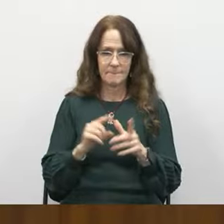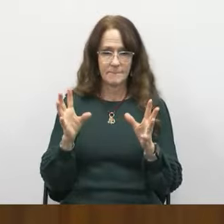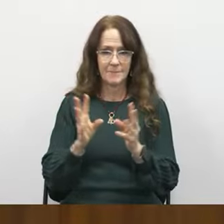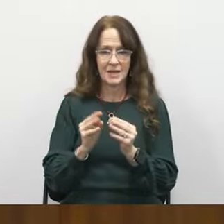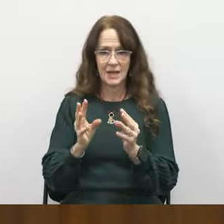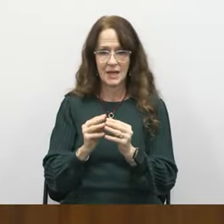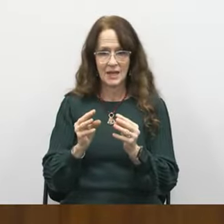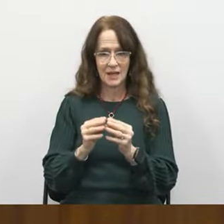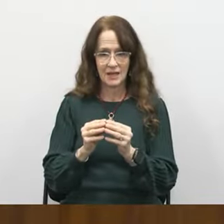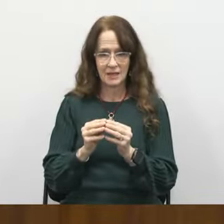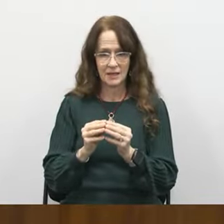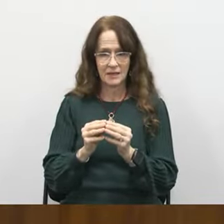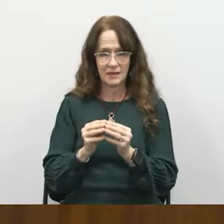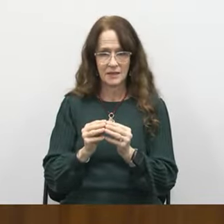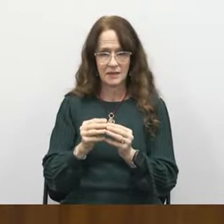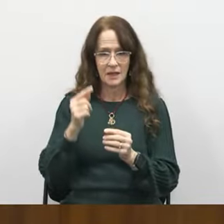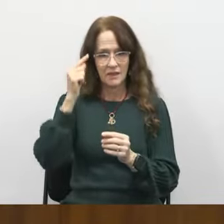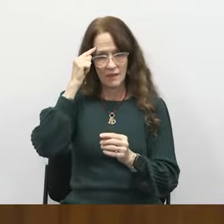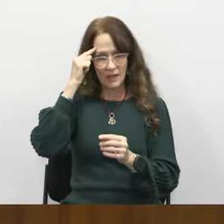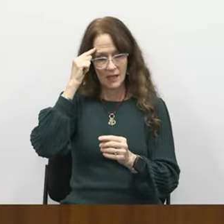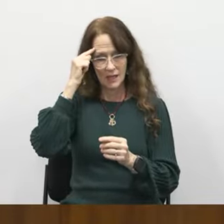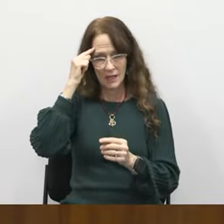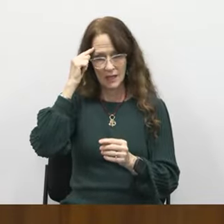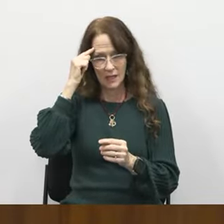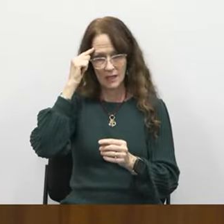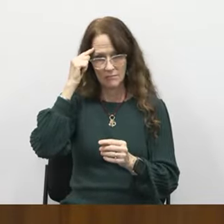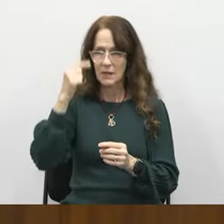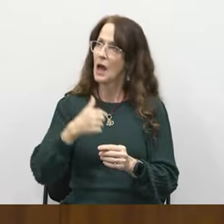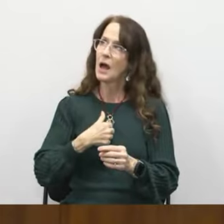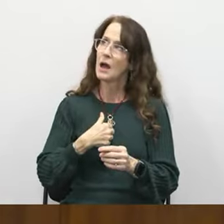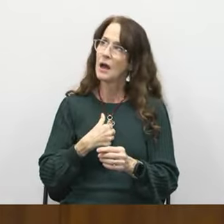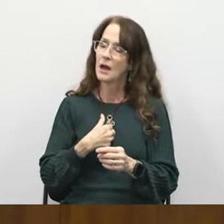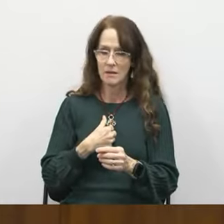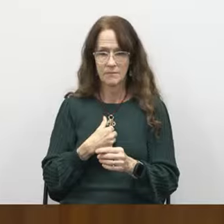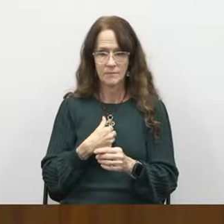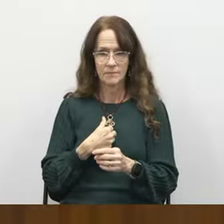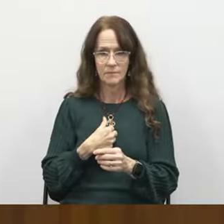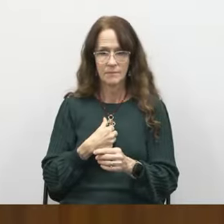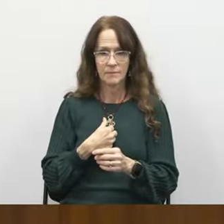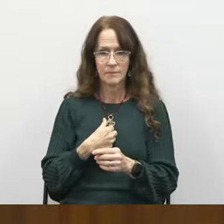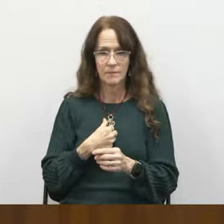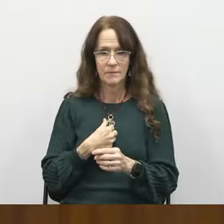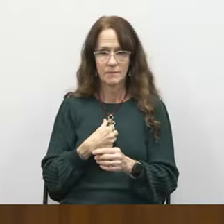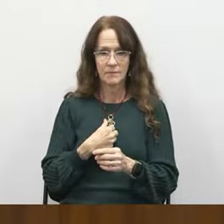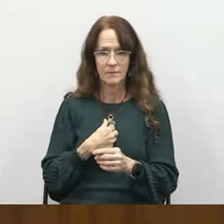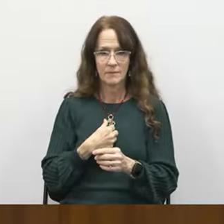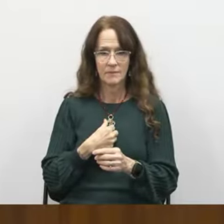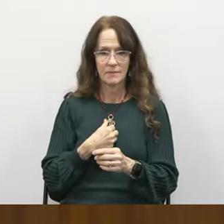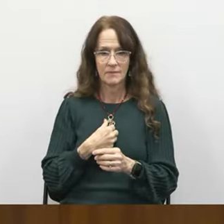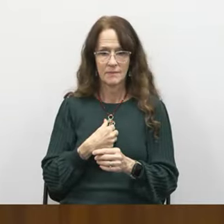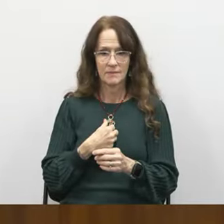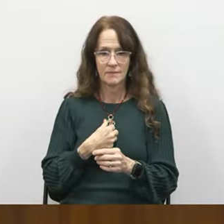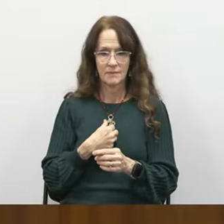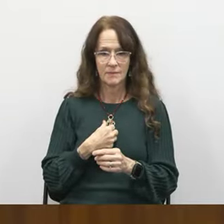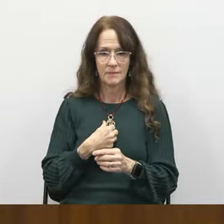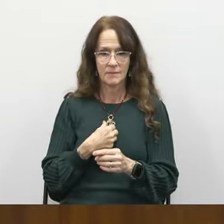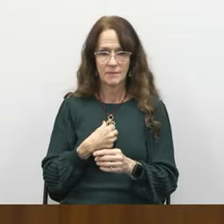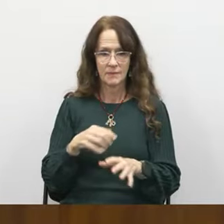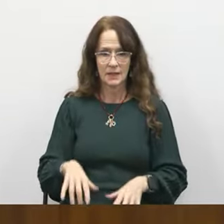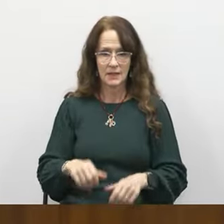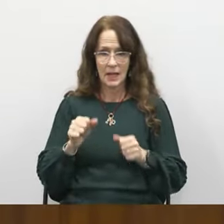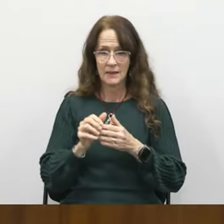so I think that, I will take the lead in